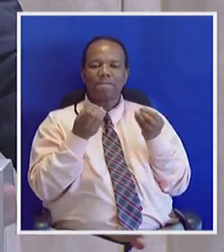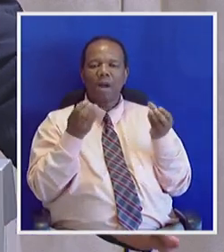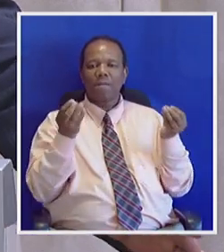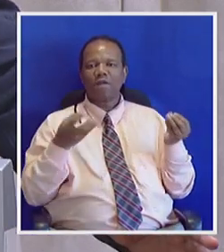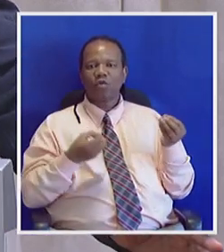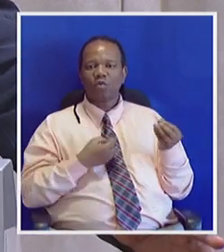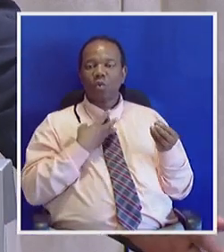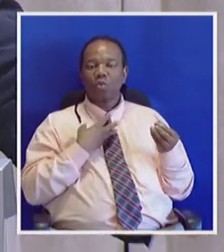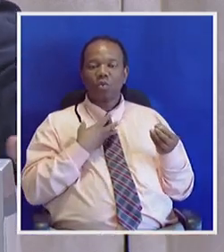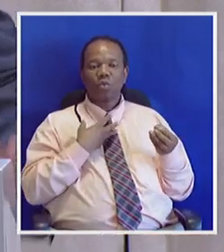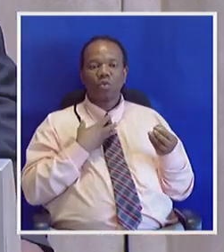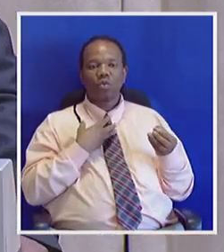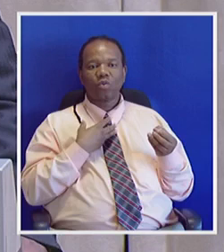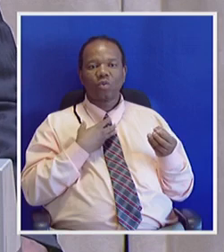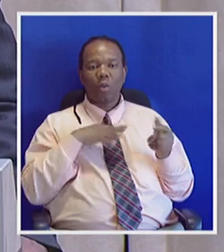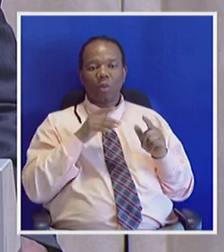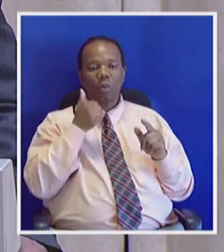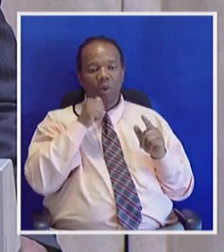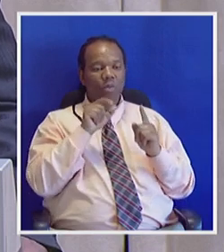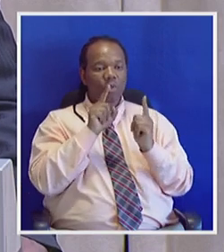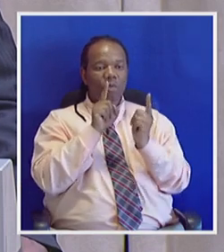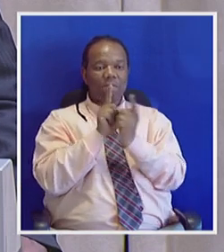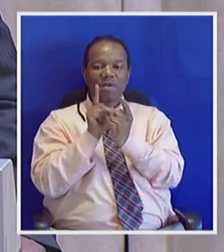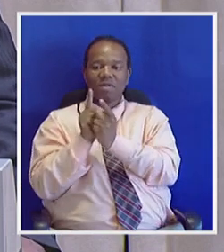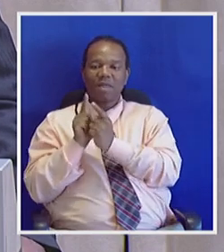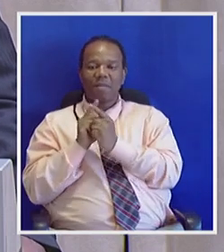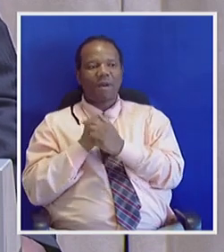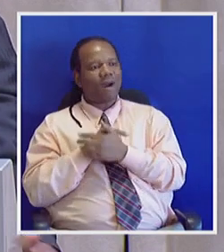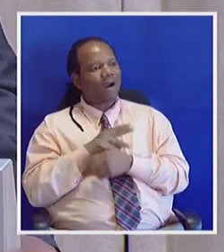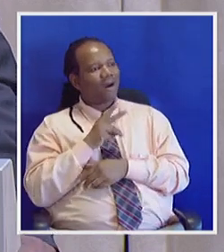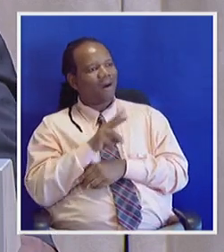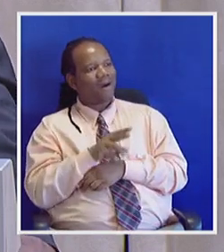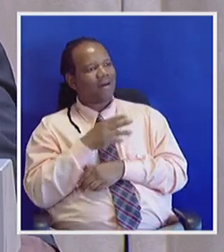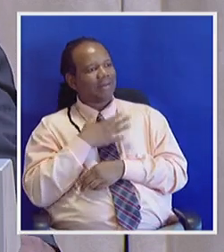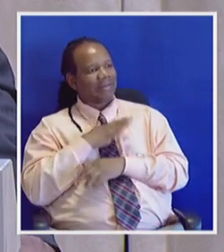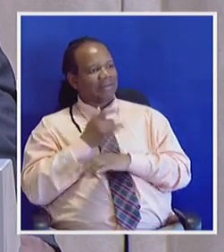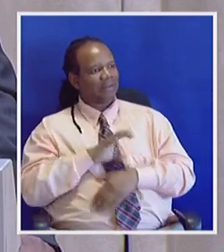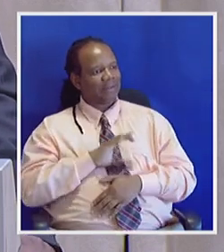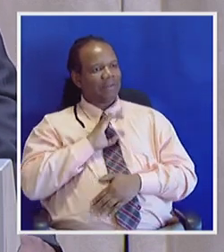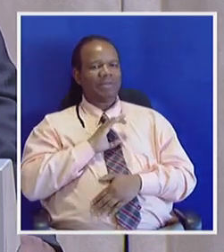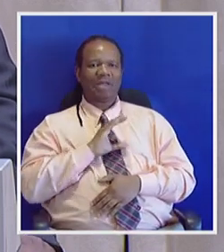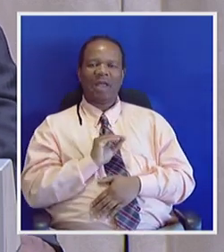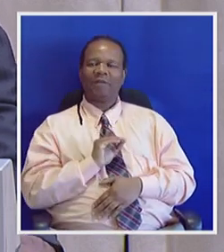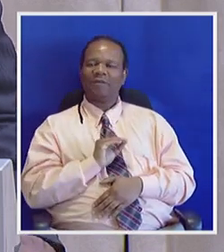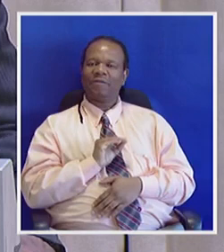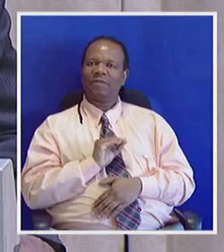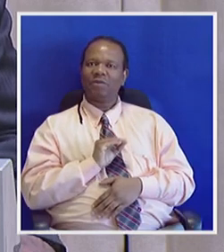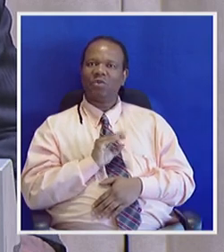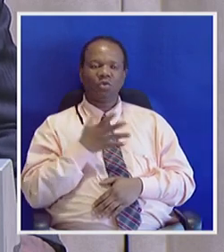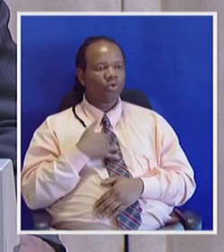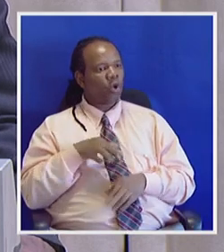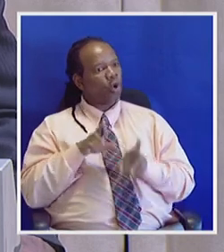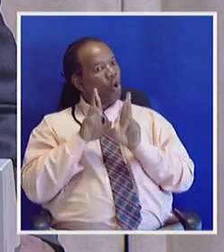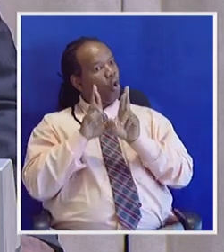And when you meet them, I mean, you just see that you're meeting young people who are full of confidence, who are full of hope for